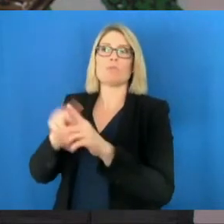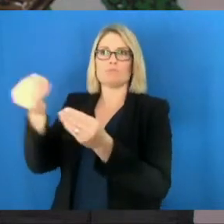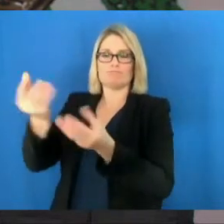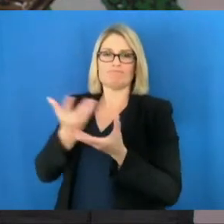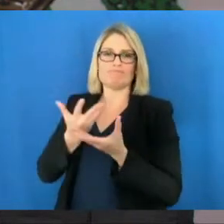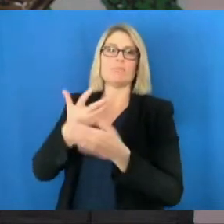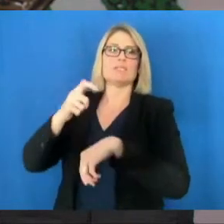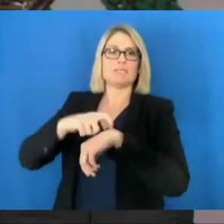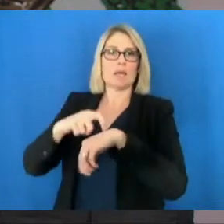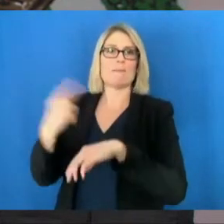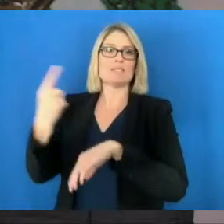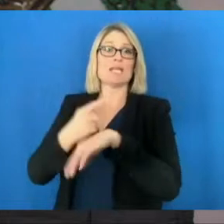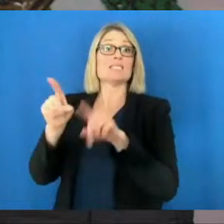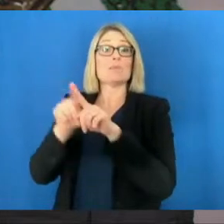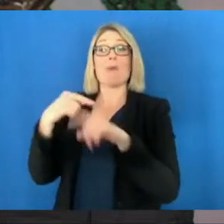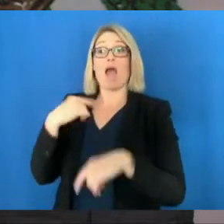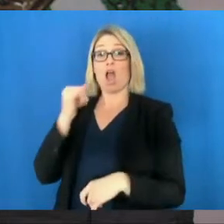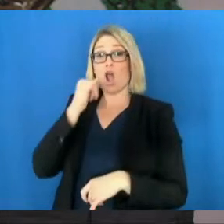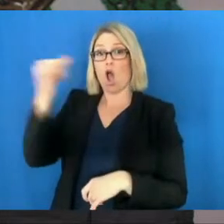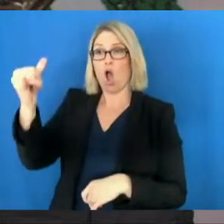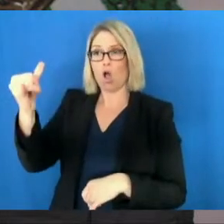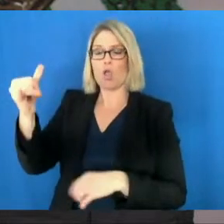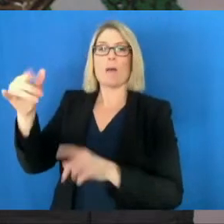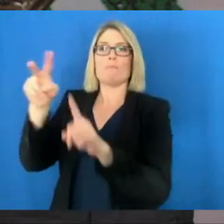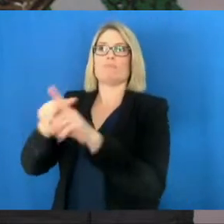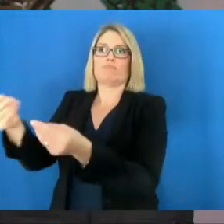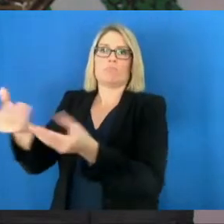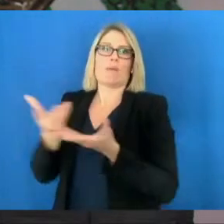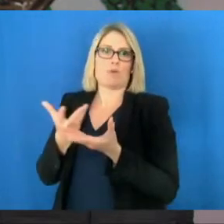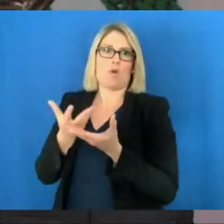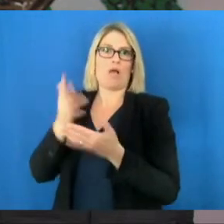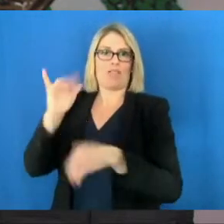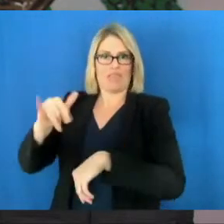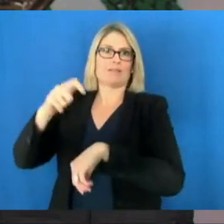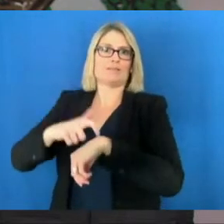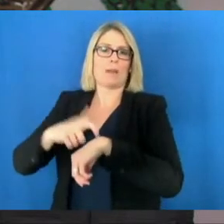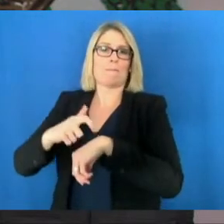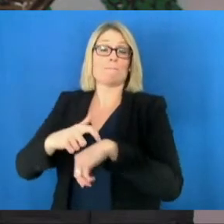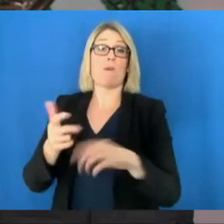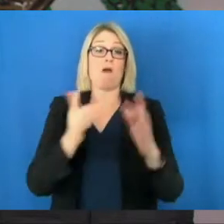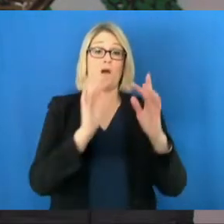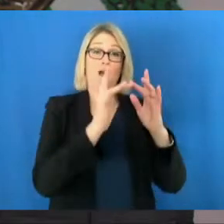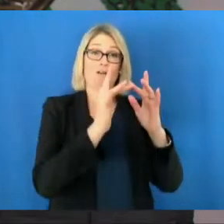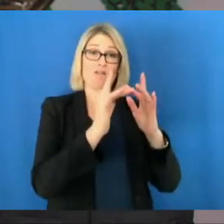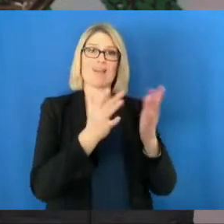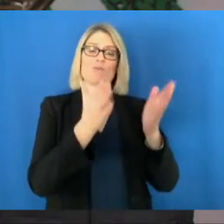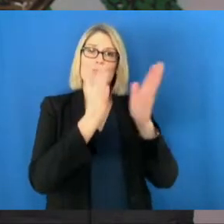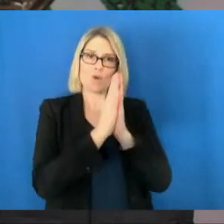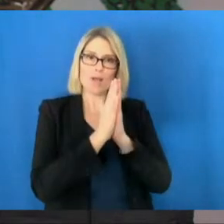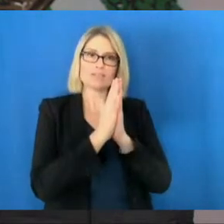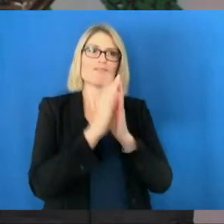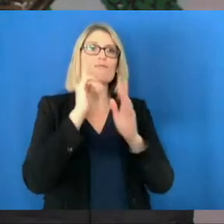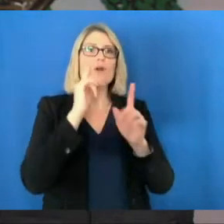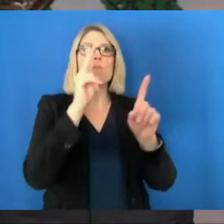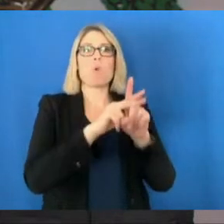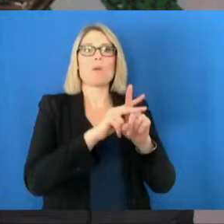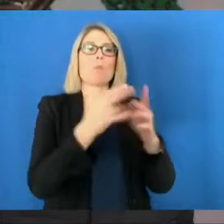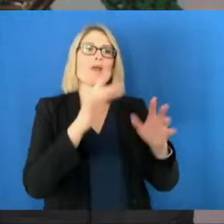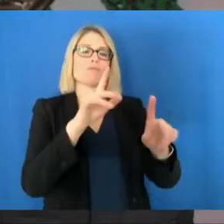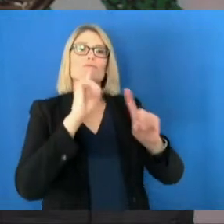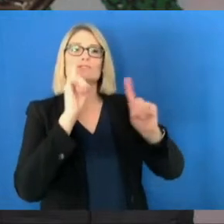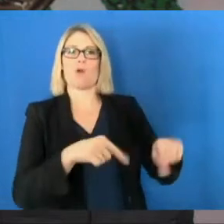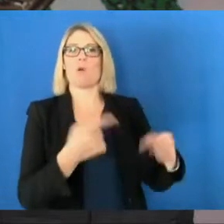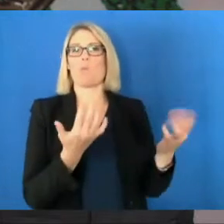at the same time they speak to someone. But the online request for an appointment really helps